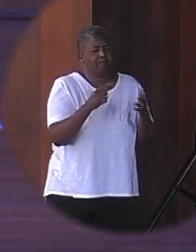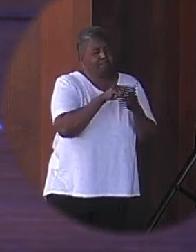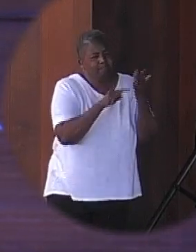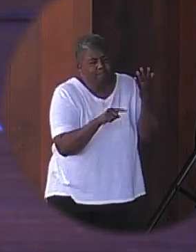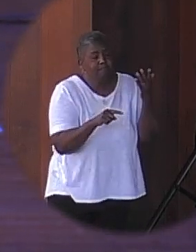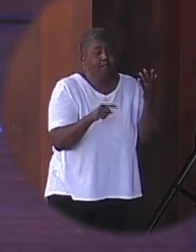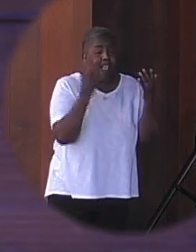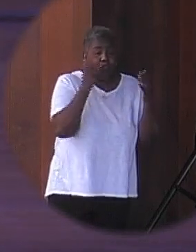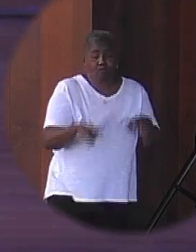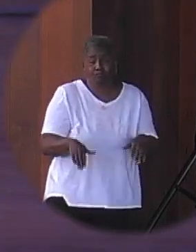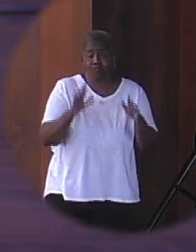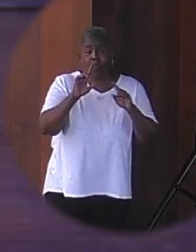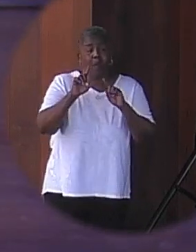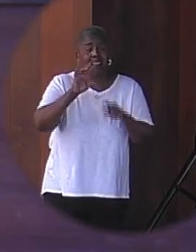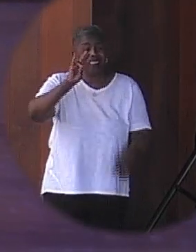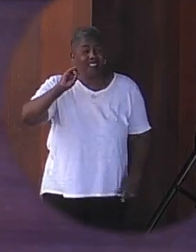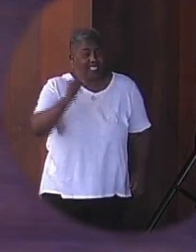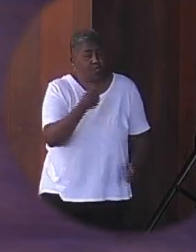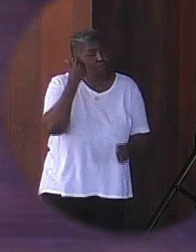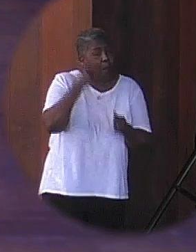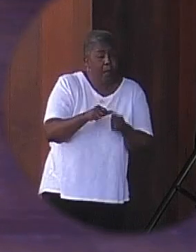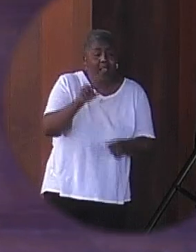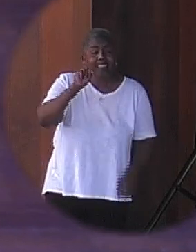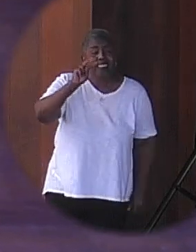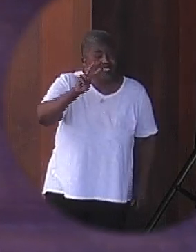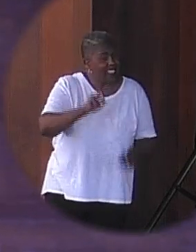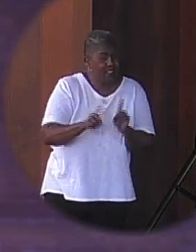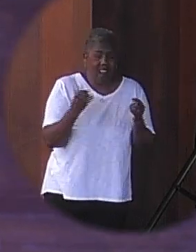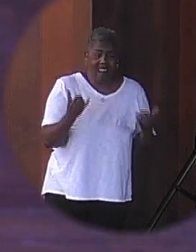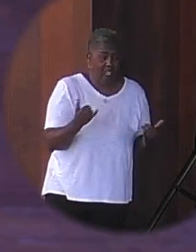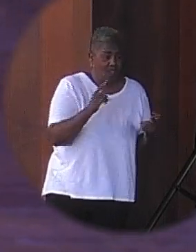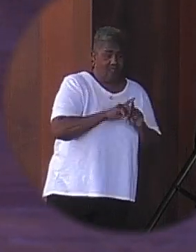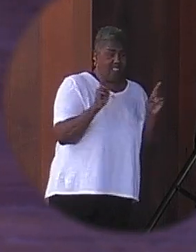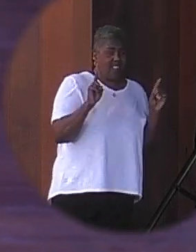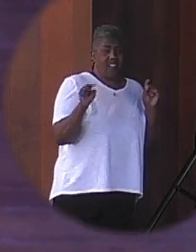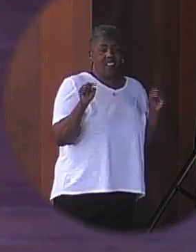If you were raised like I was in the 70s, you remember that TV was much different than it is now.